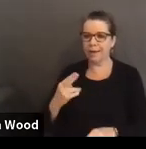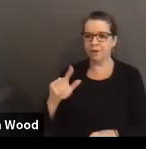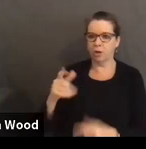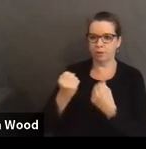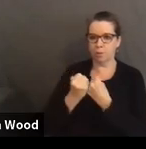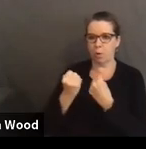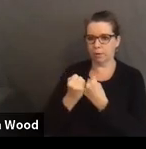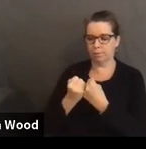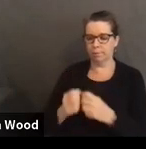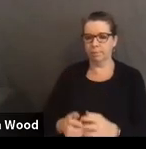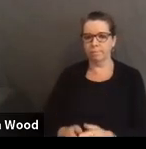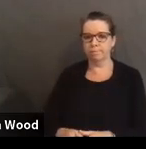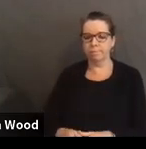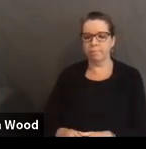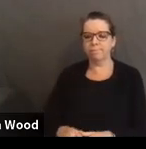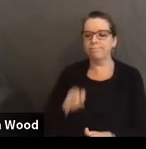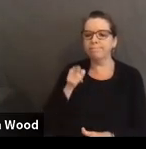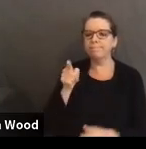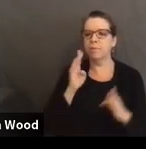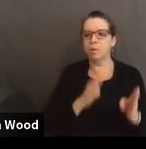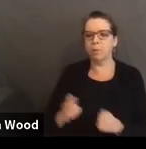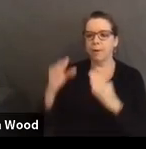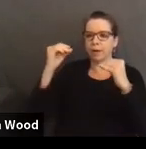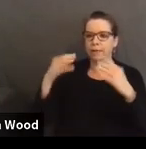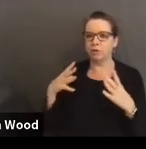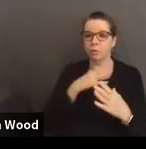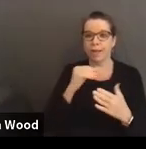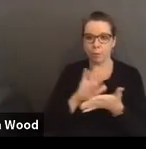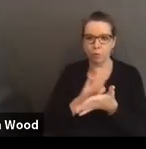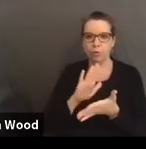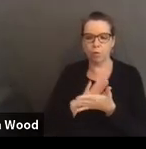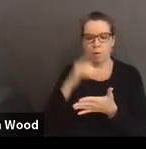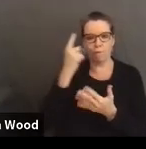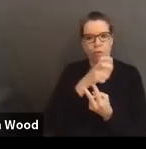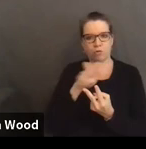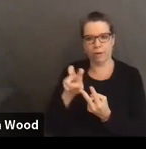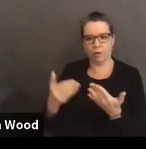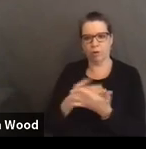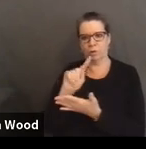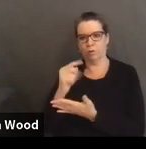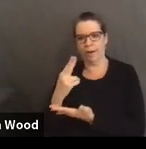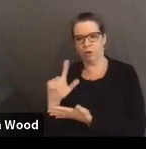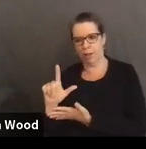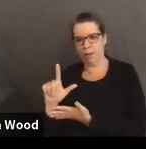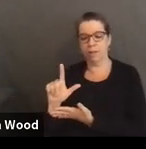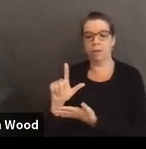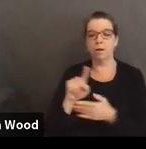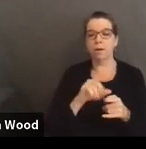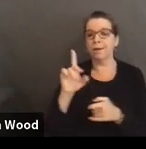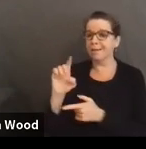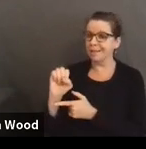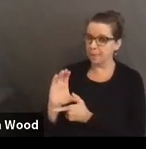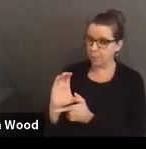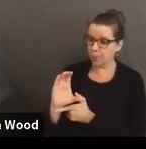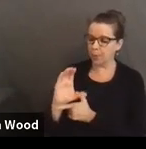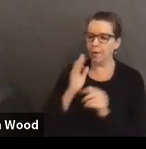supports to prepare teachers and schools for the transition. And then in December, you're